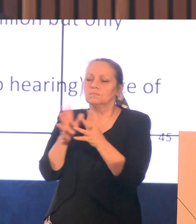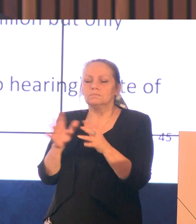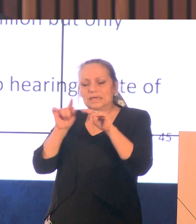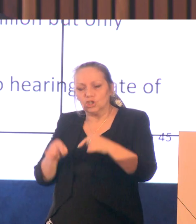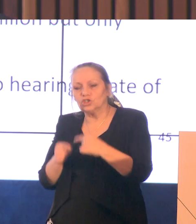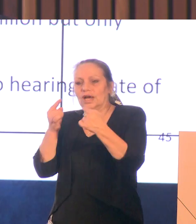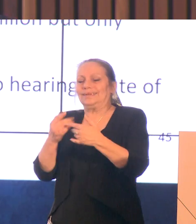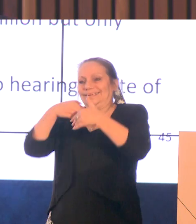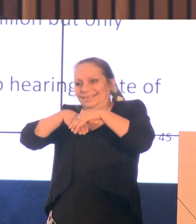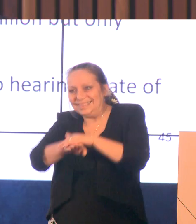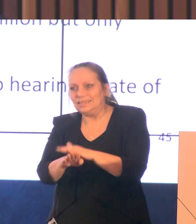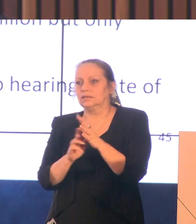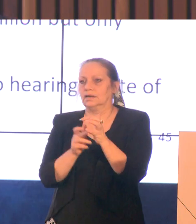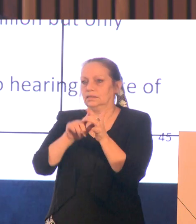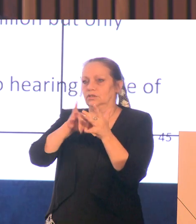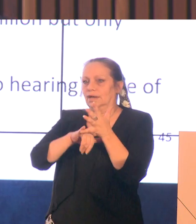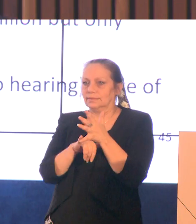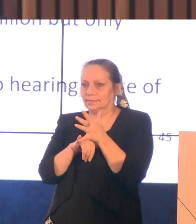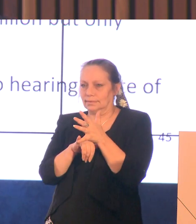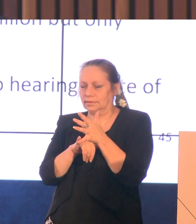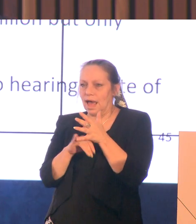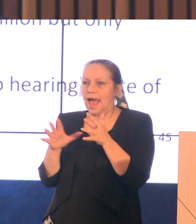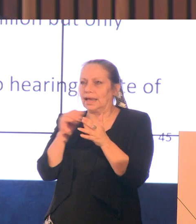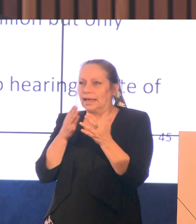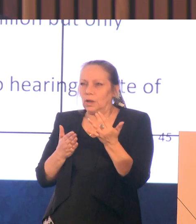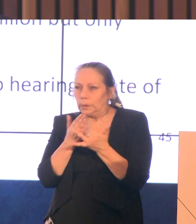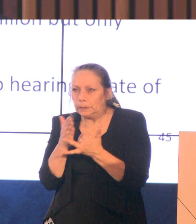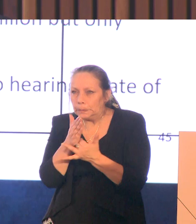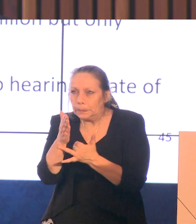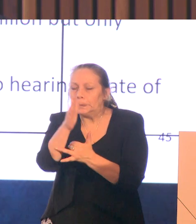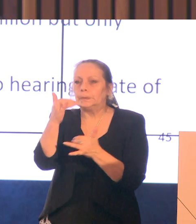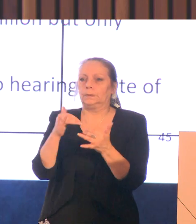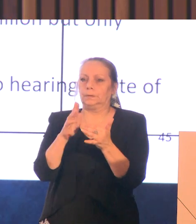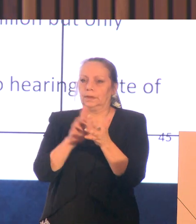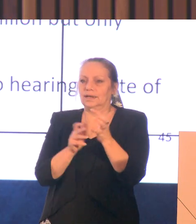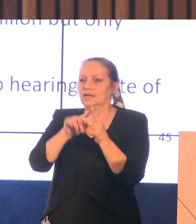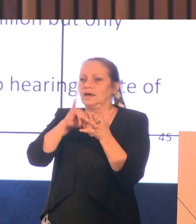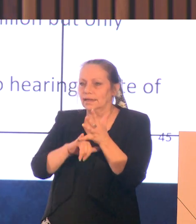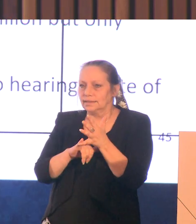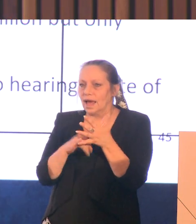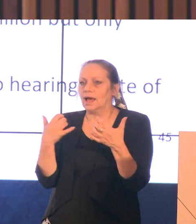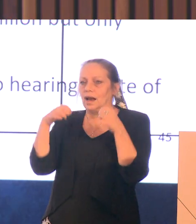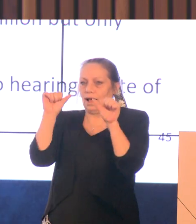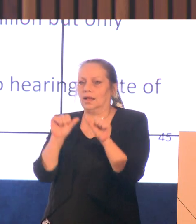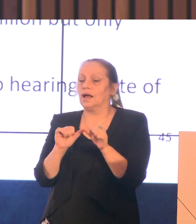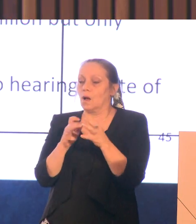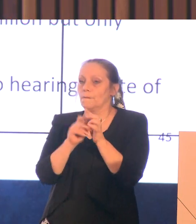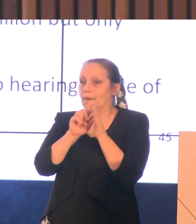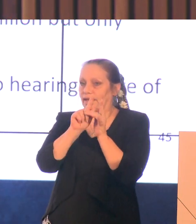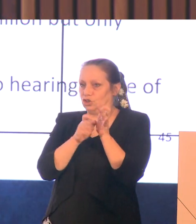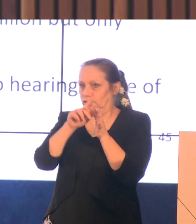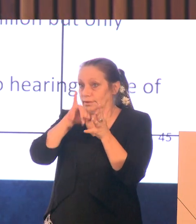challenges entering the scheme, navigating the scheme and utilising their packages. 22%